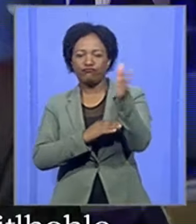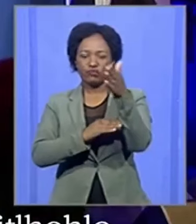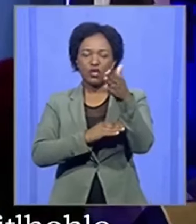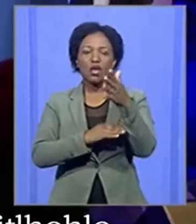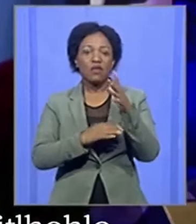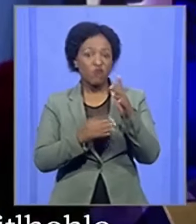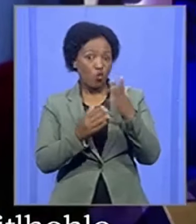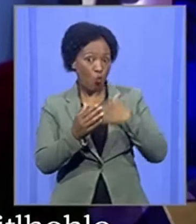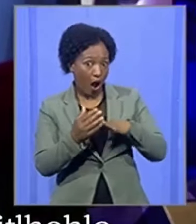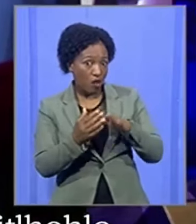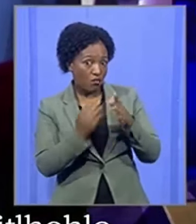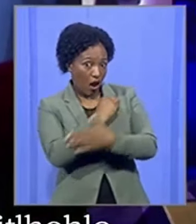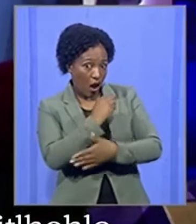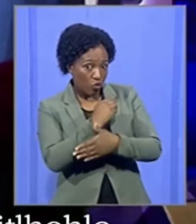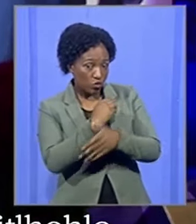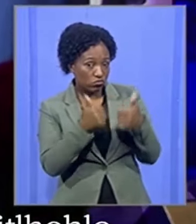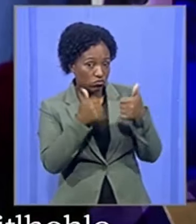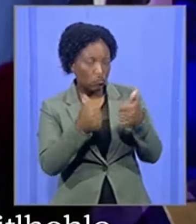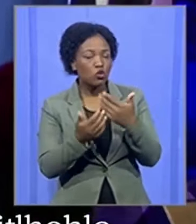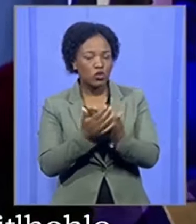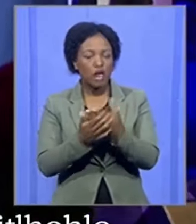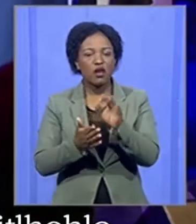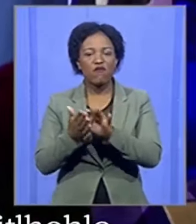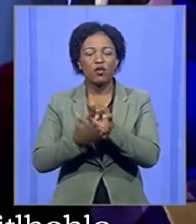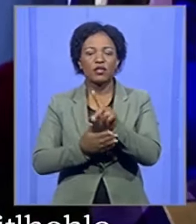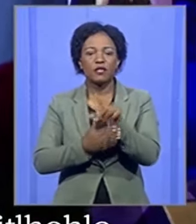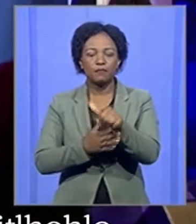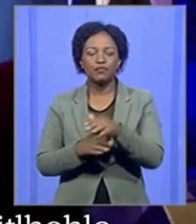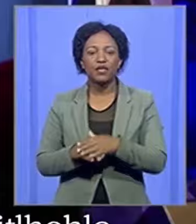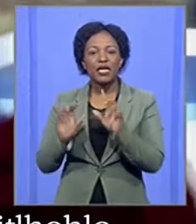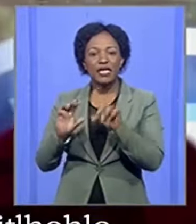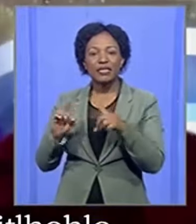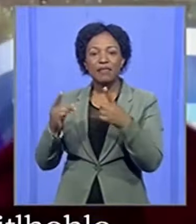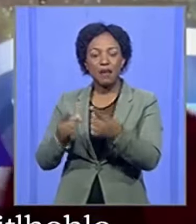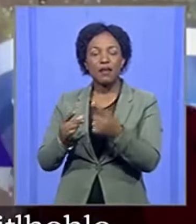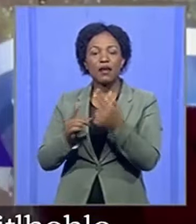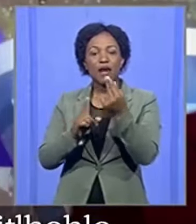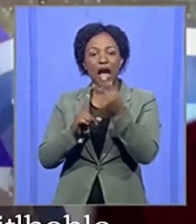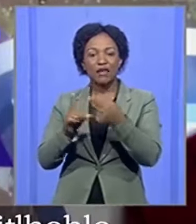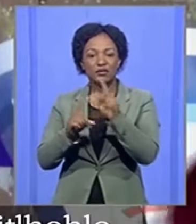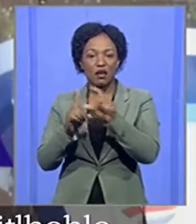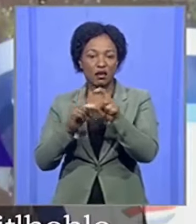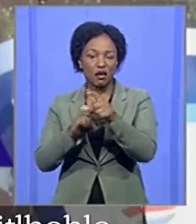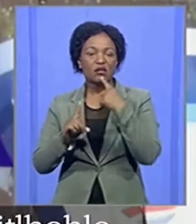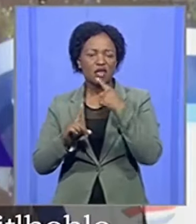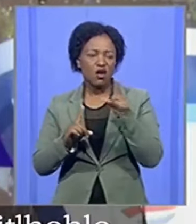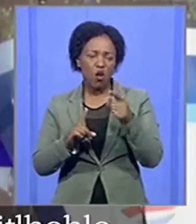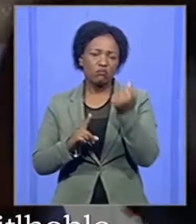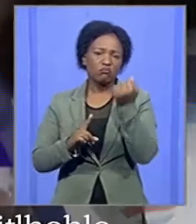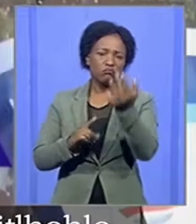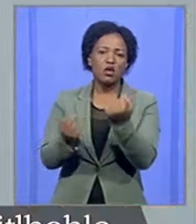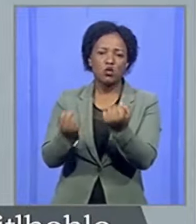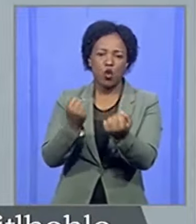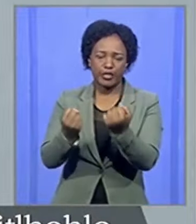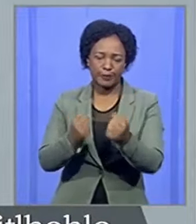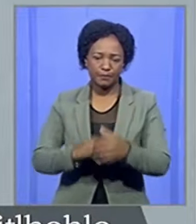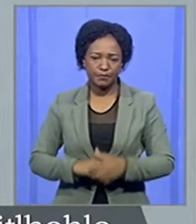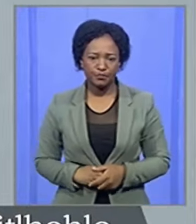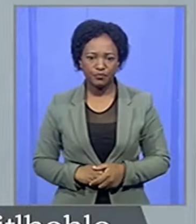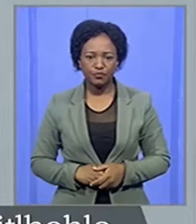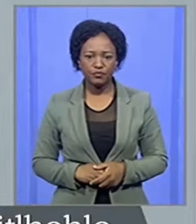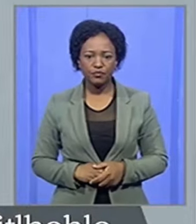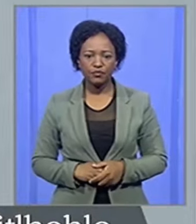for the DA. Kgoro ya dipapadi bokgabo le setšo e nagana go tšea dikgato tša semolao kgatlhanong le mokgatlo wa DA. The Democratic